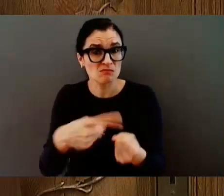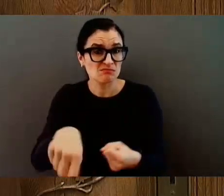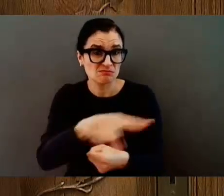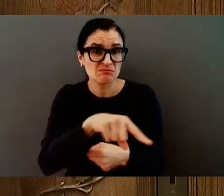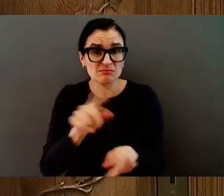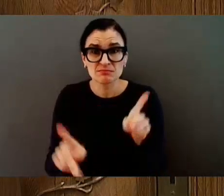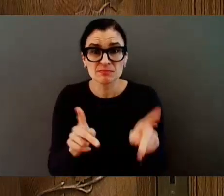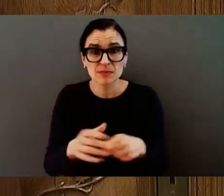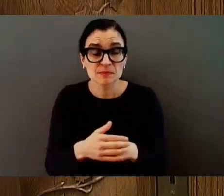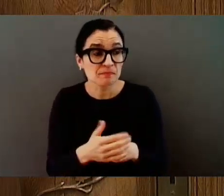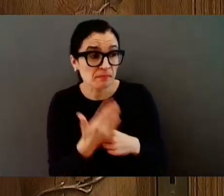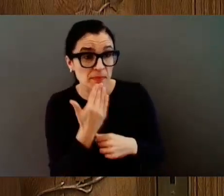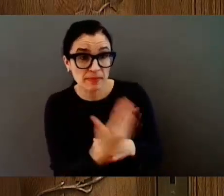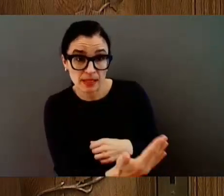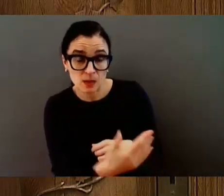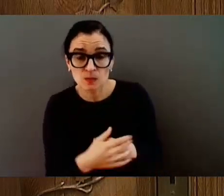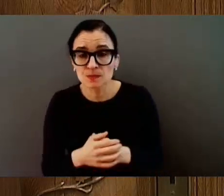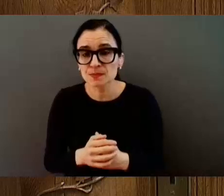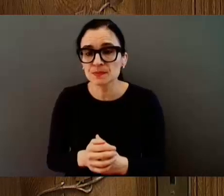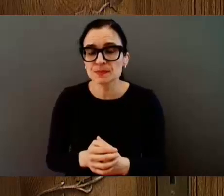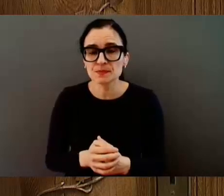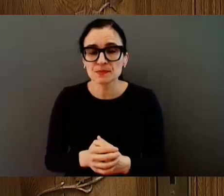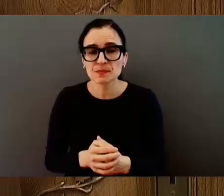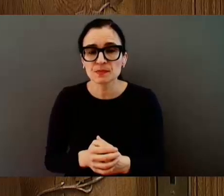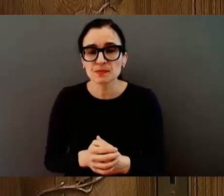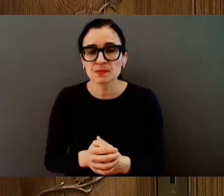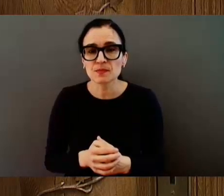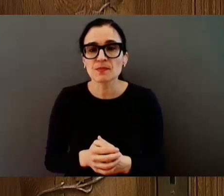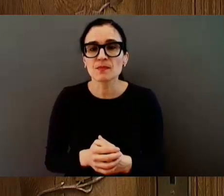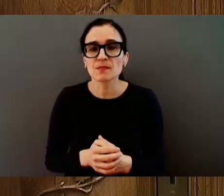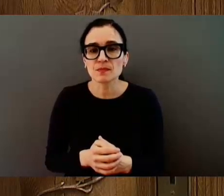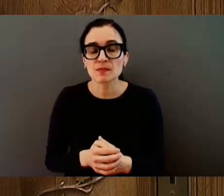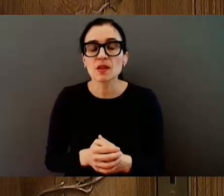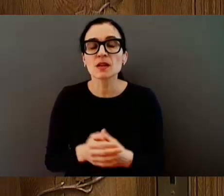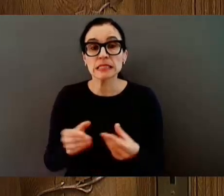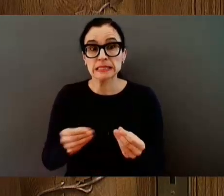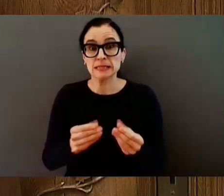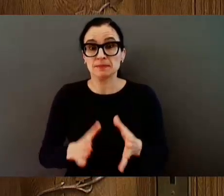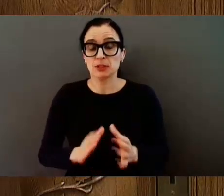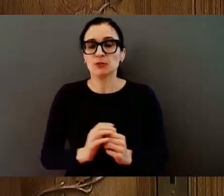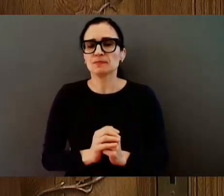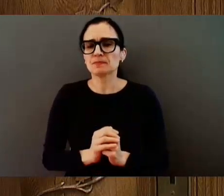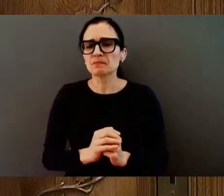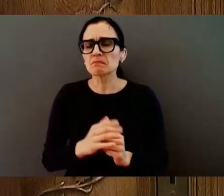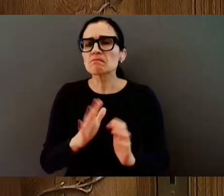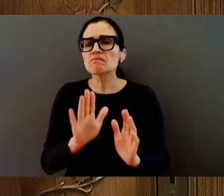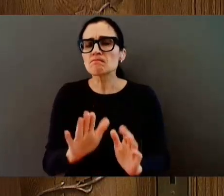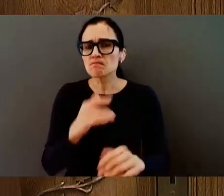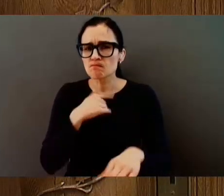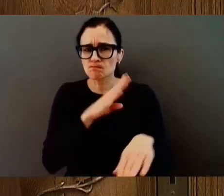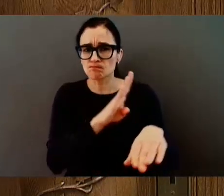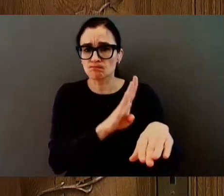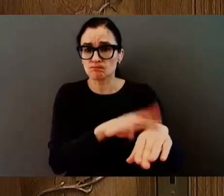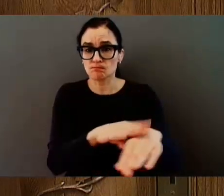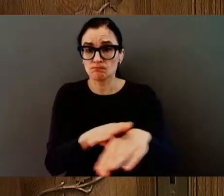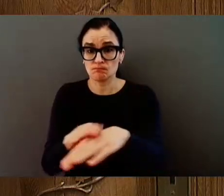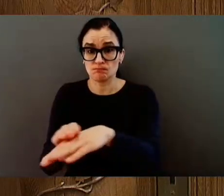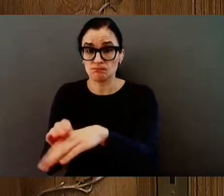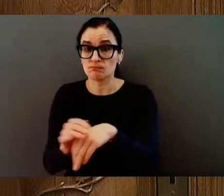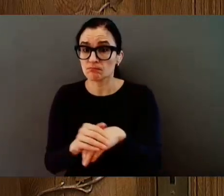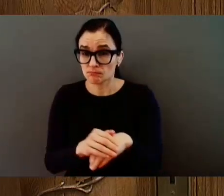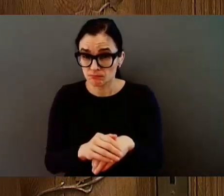Members, before I recognize the next member, I want to caution all members not to use electronic equipment during the question period.